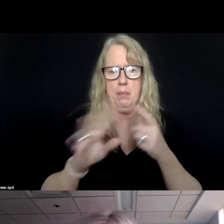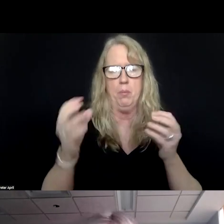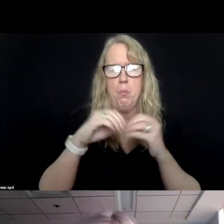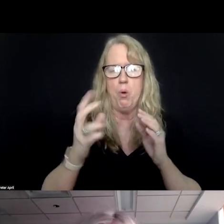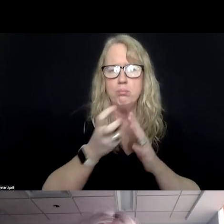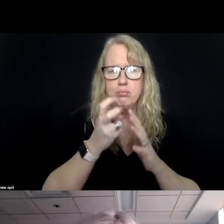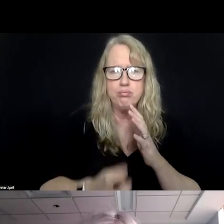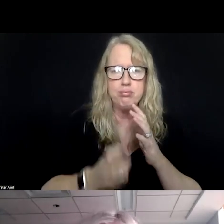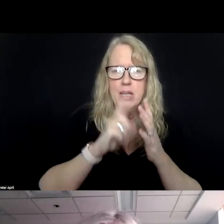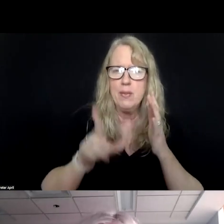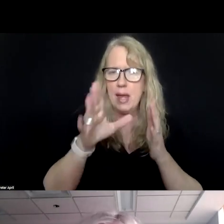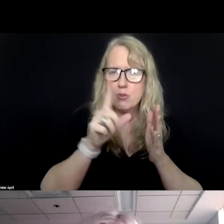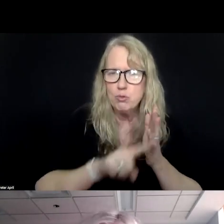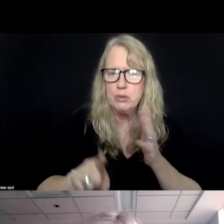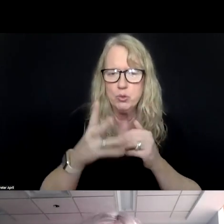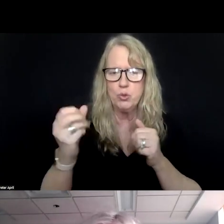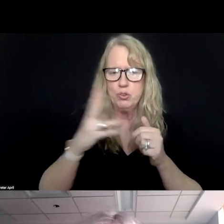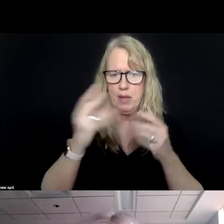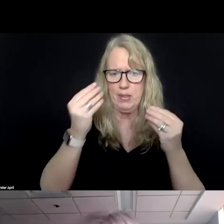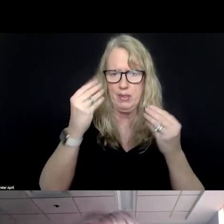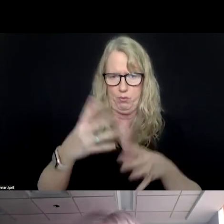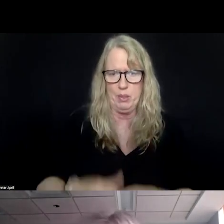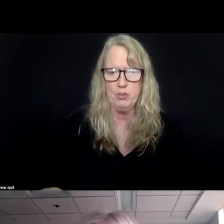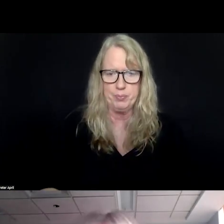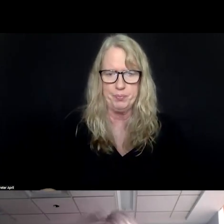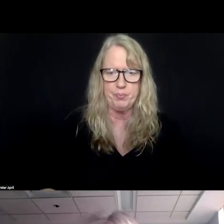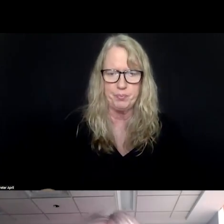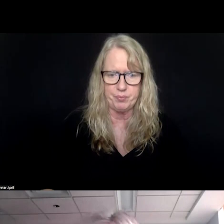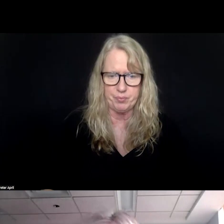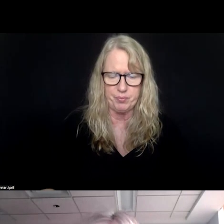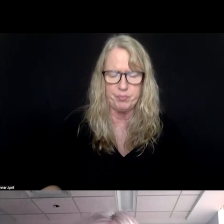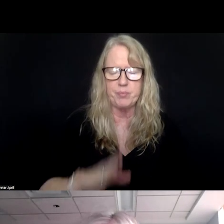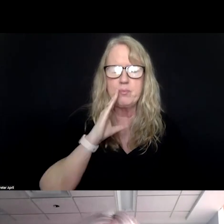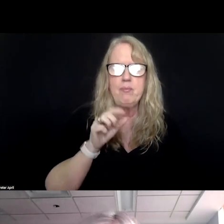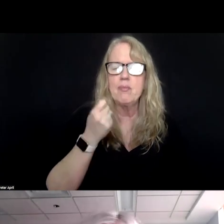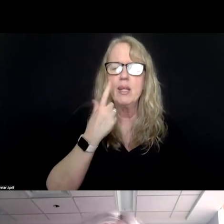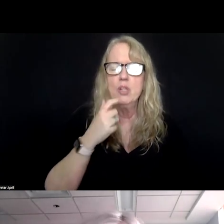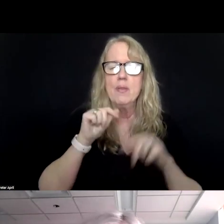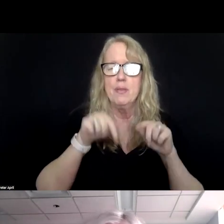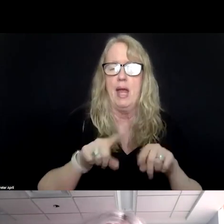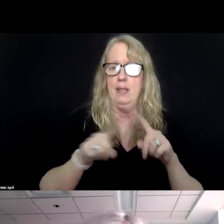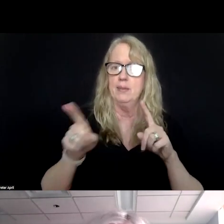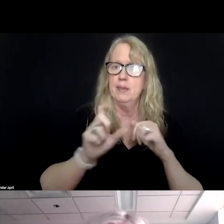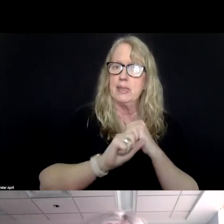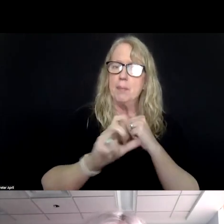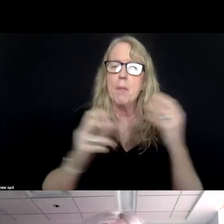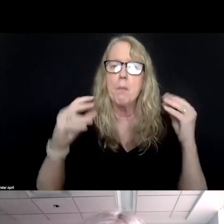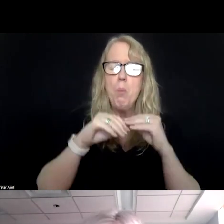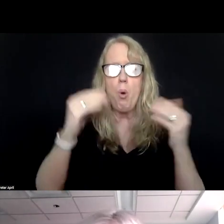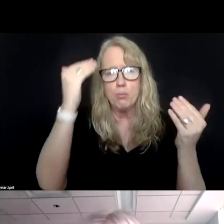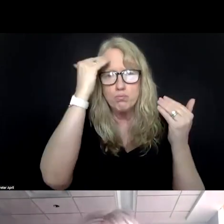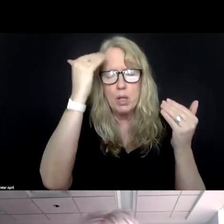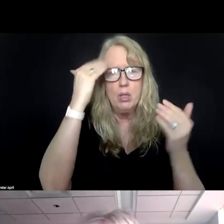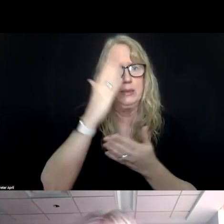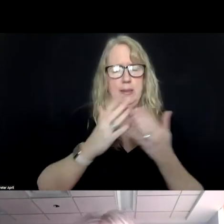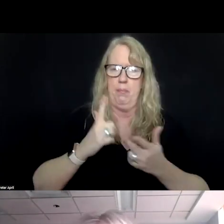some of the research and data. This is a campaign that really raises awareness of some of the life-threatening